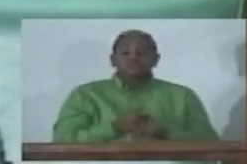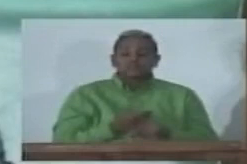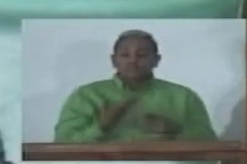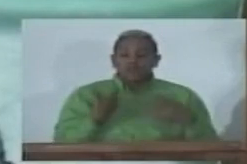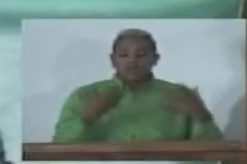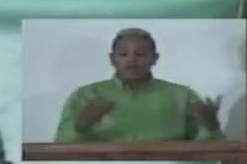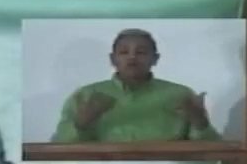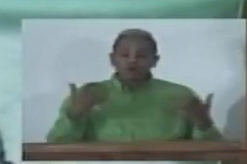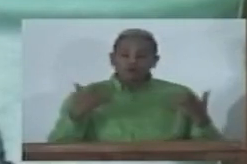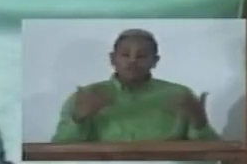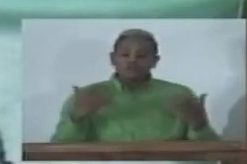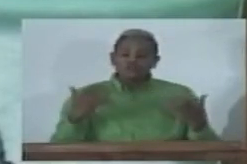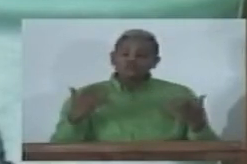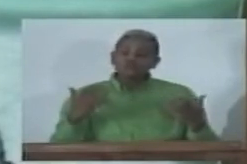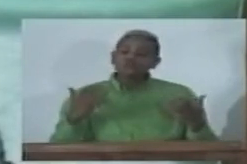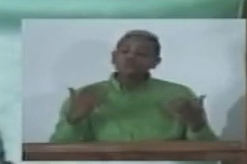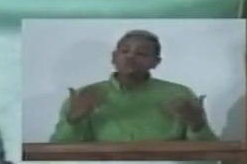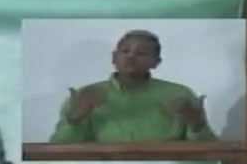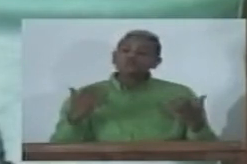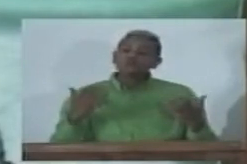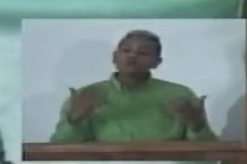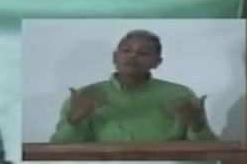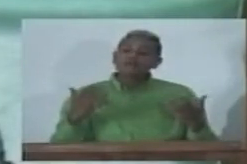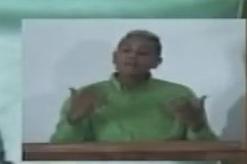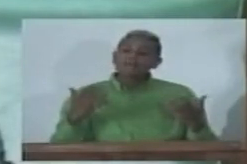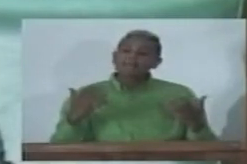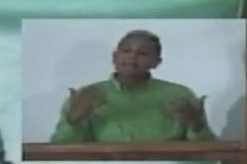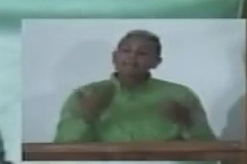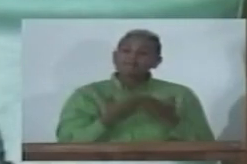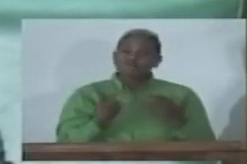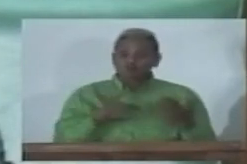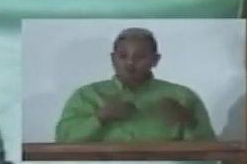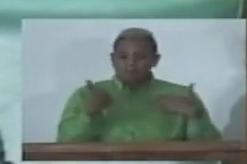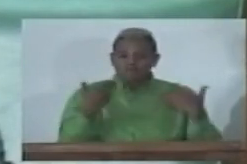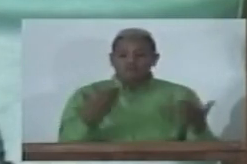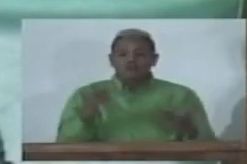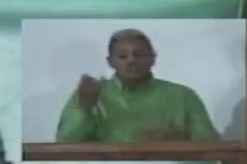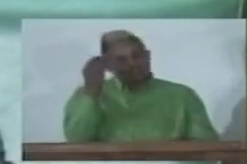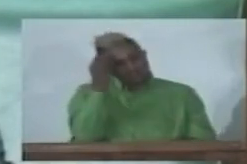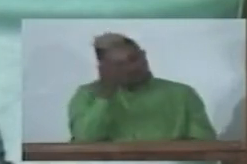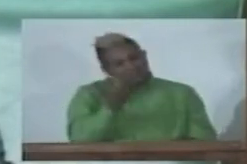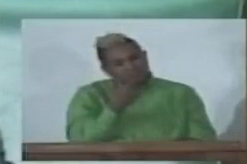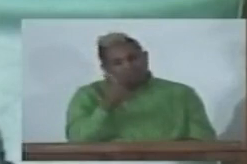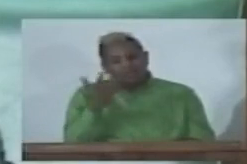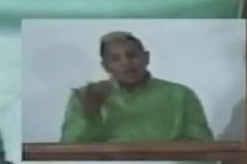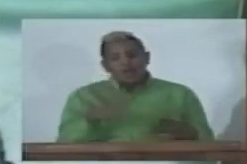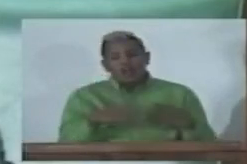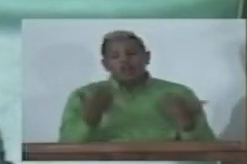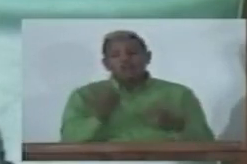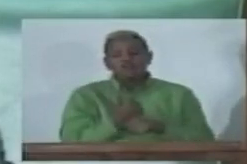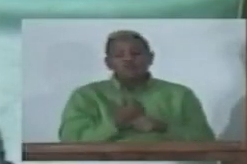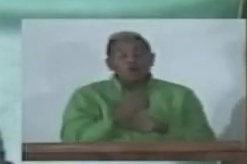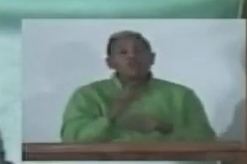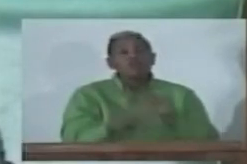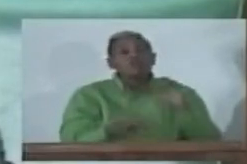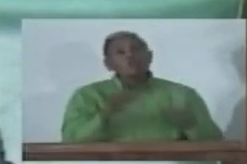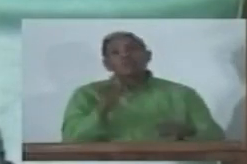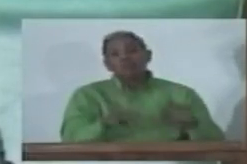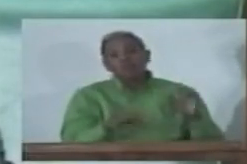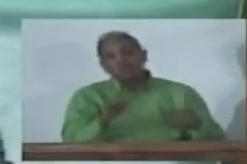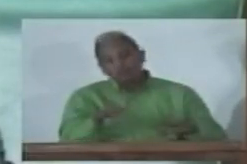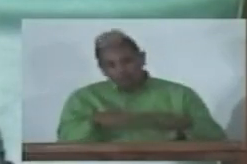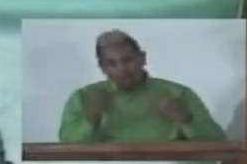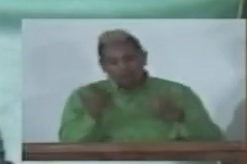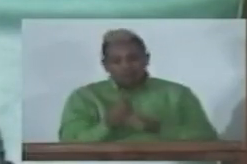I want to, before we move forward, just to say that a lot of work has been put in,